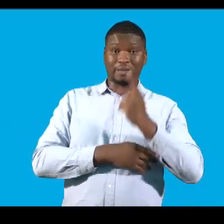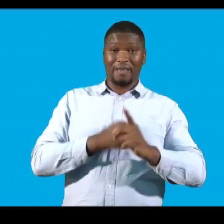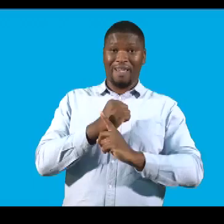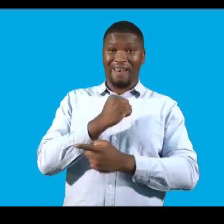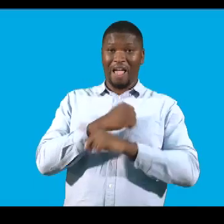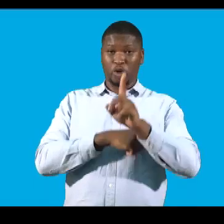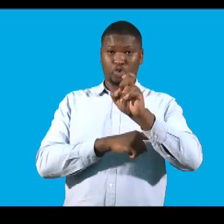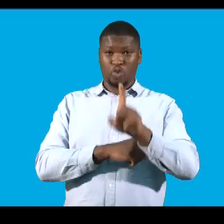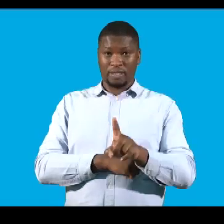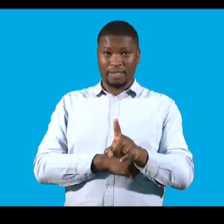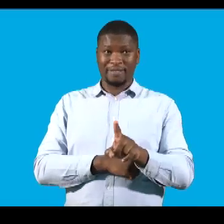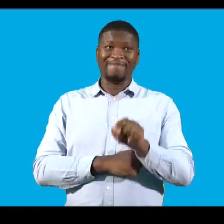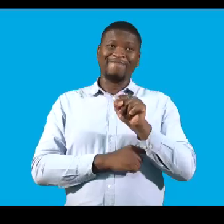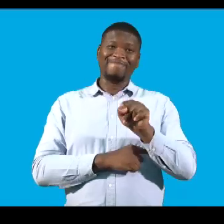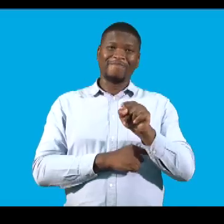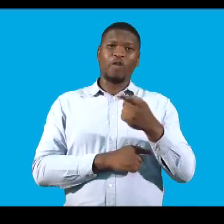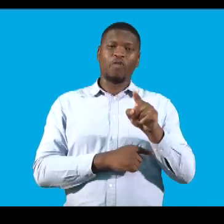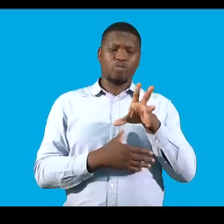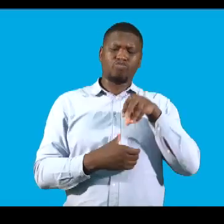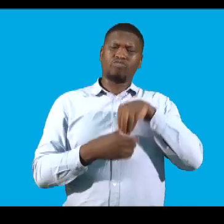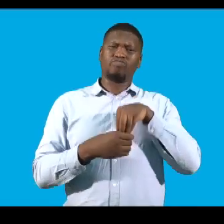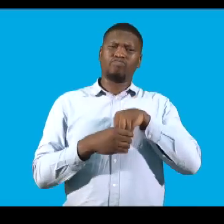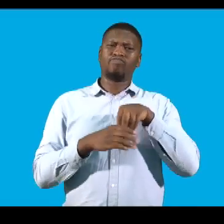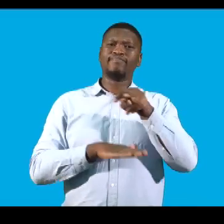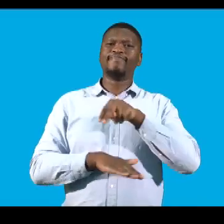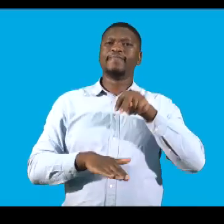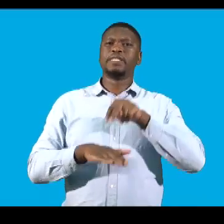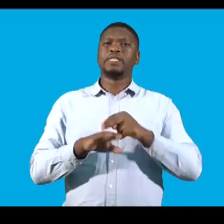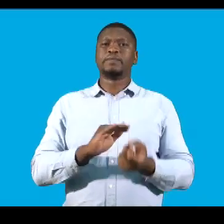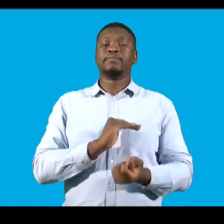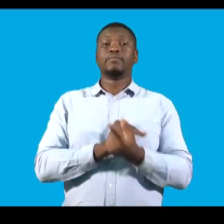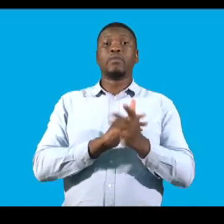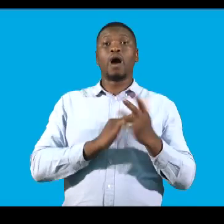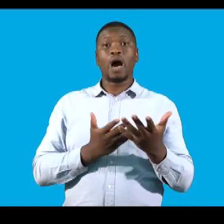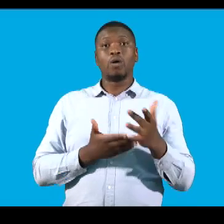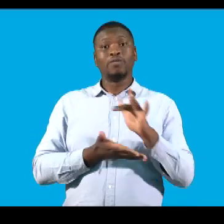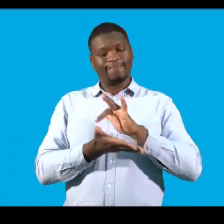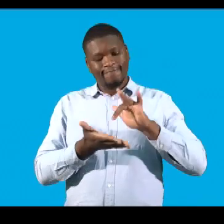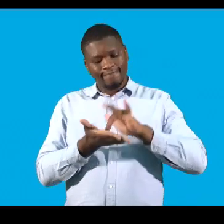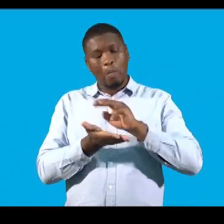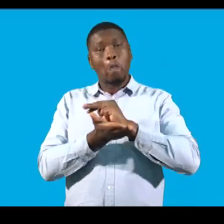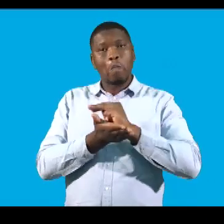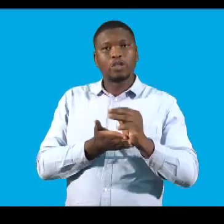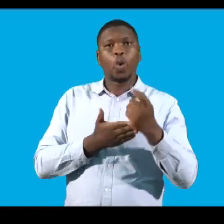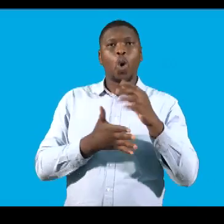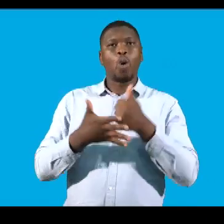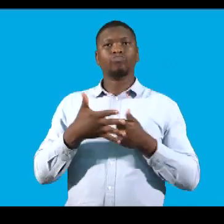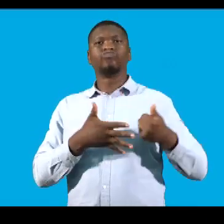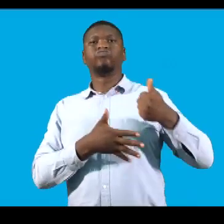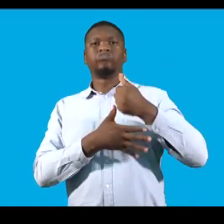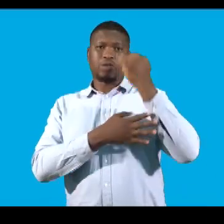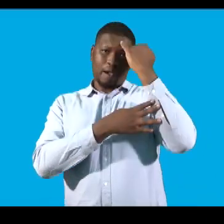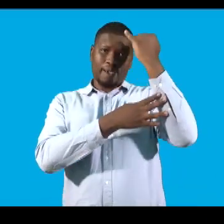last question of a poem in a contextual nature would be on the central message or the main idea of the